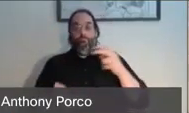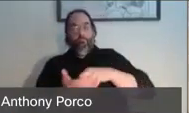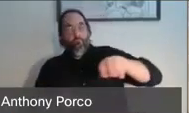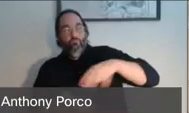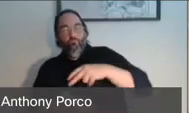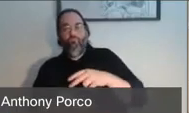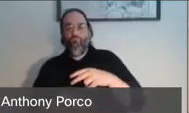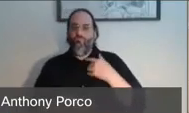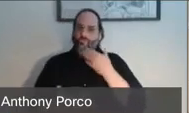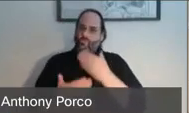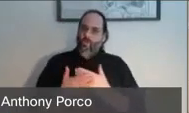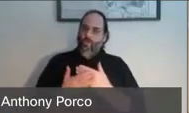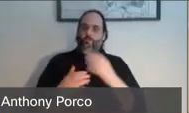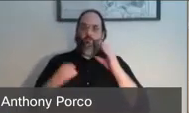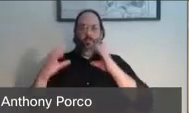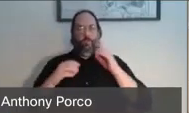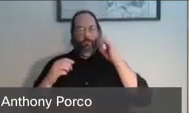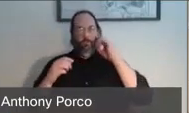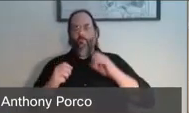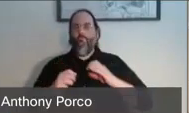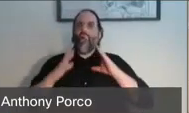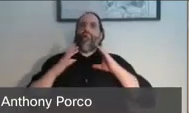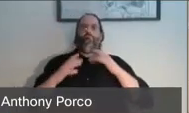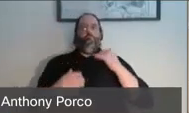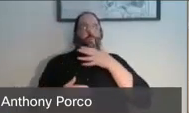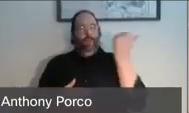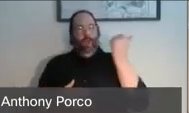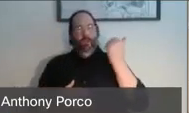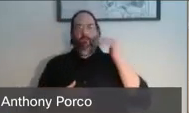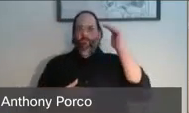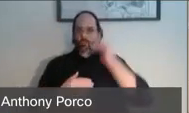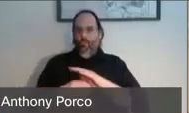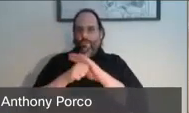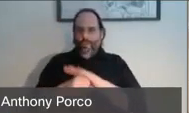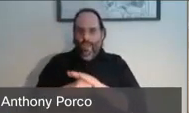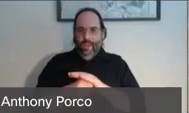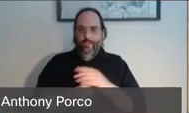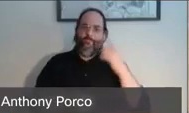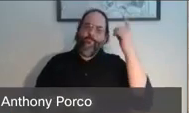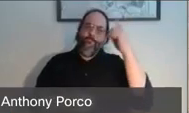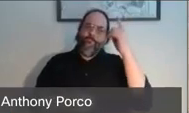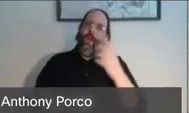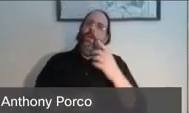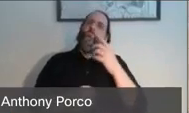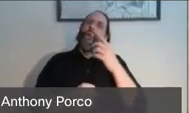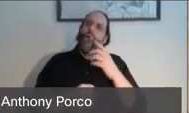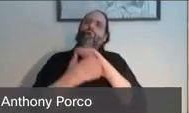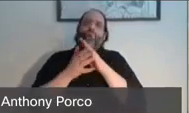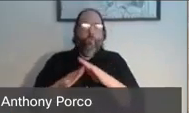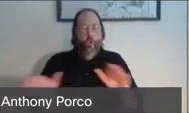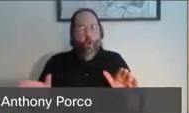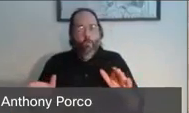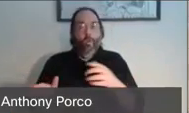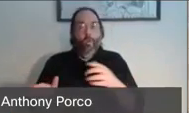and the stretch classes help to reduce stress and anxiety, bringing about a certain calm. And finally, we get to see and talk with one